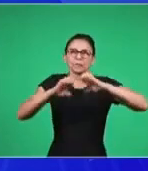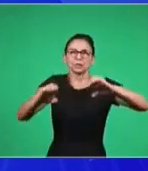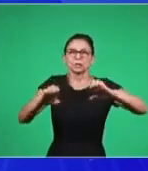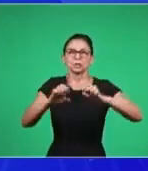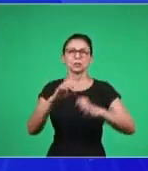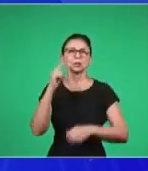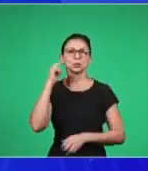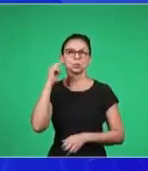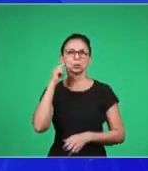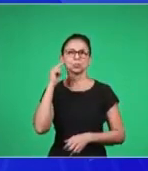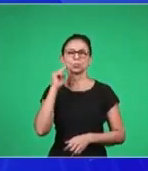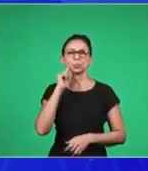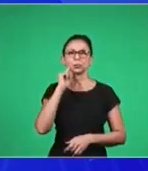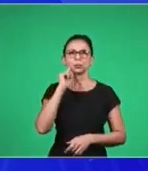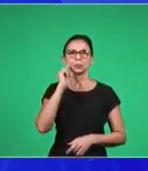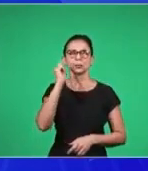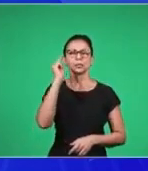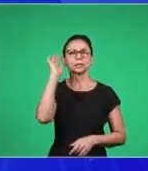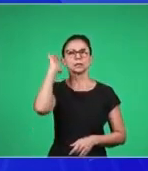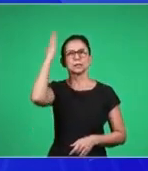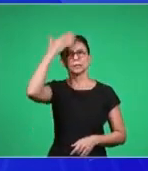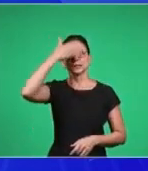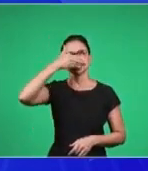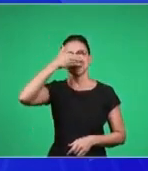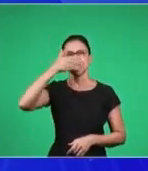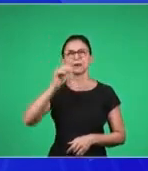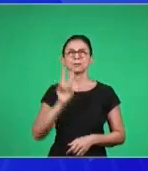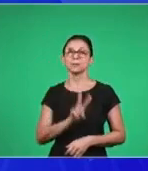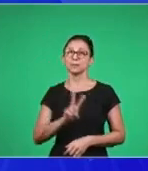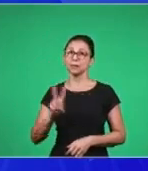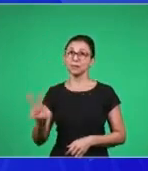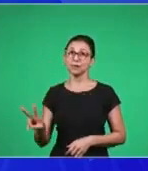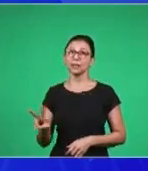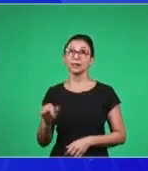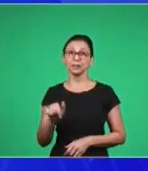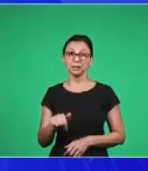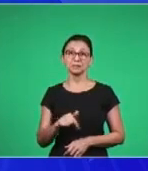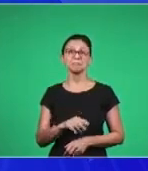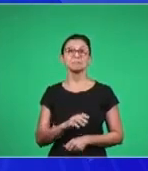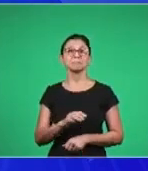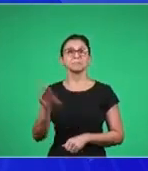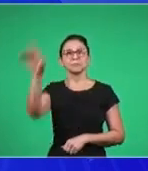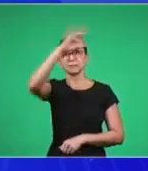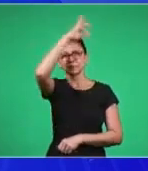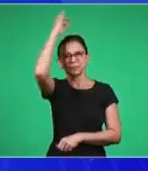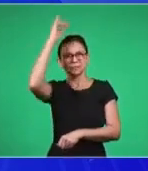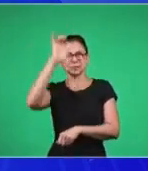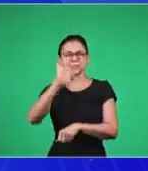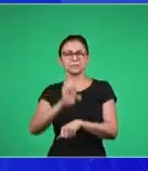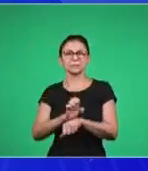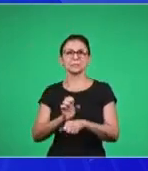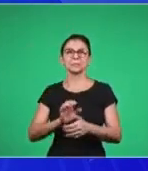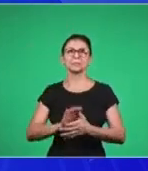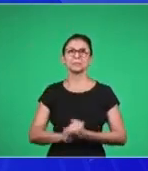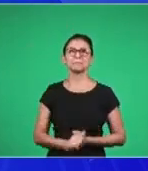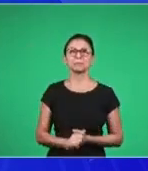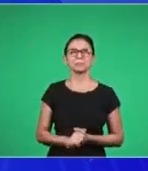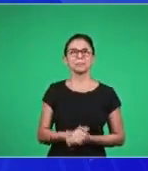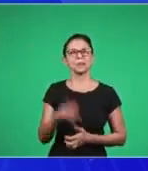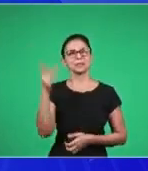and also evangelisms for deaf and blind in Espírito Santo, Vila